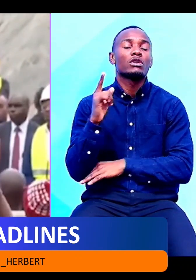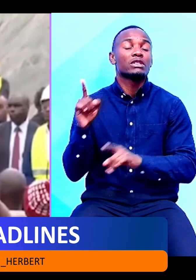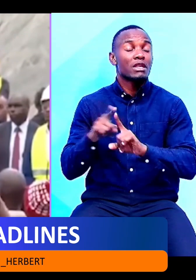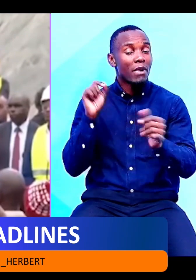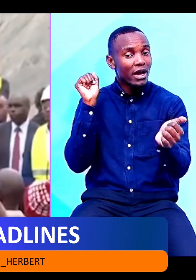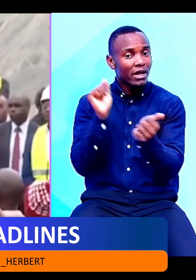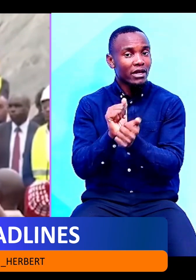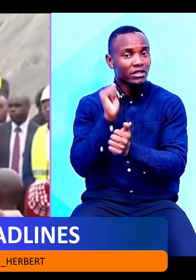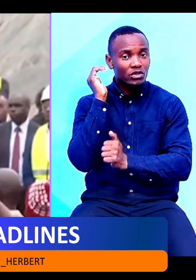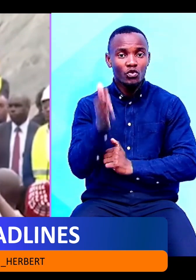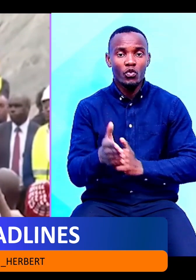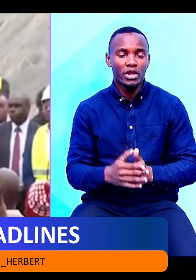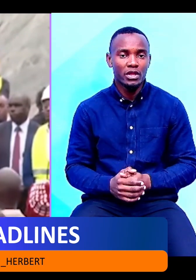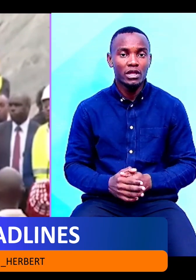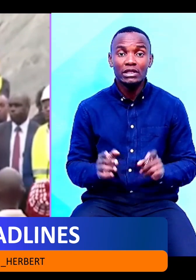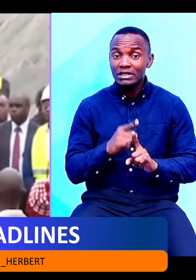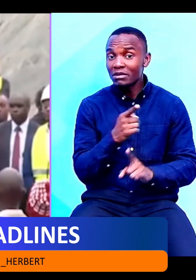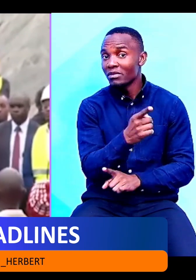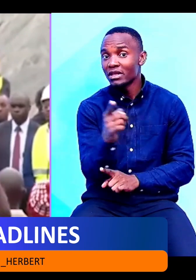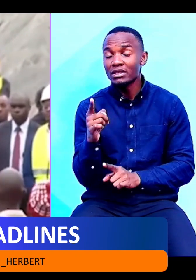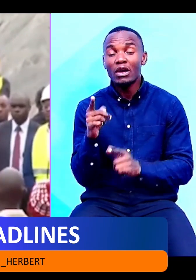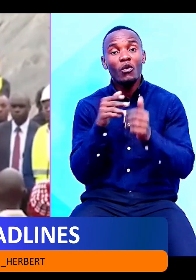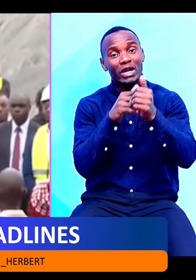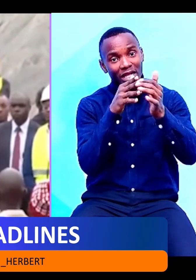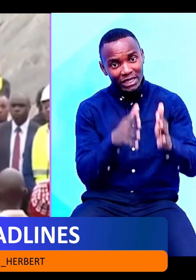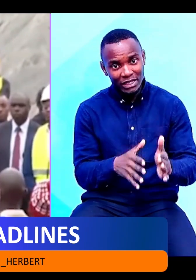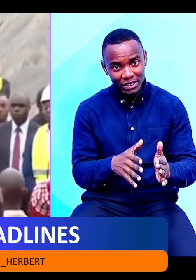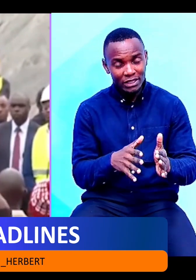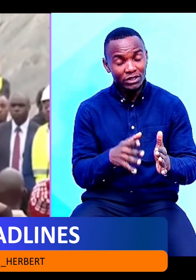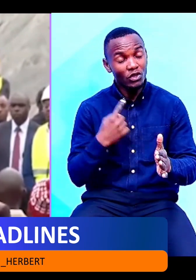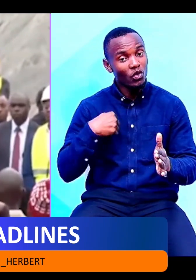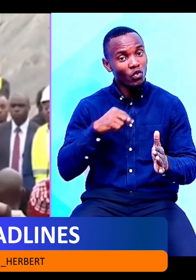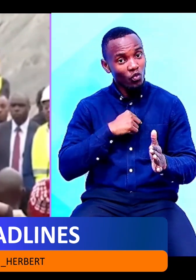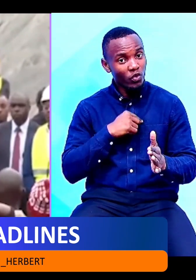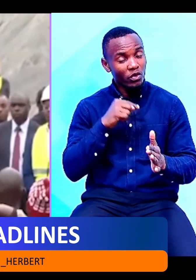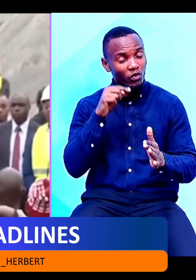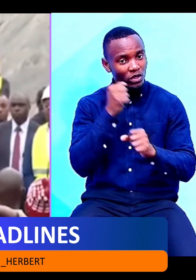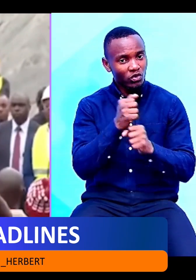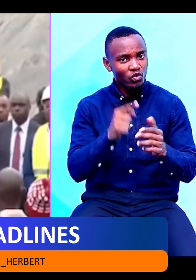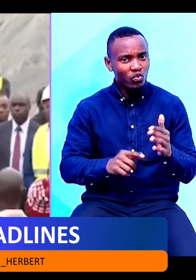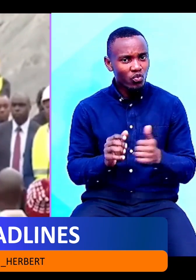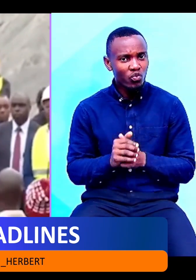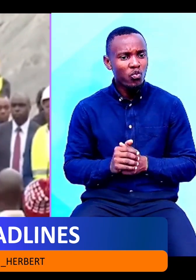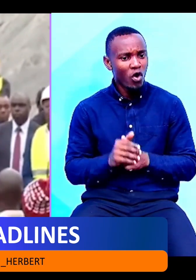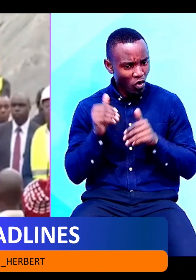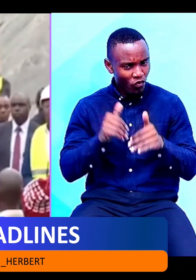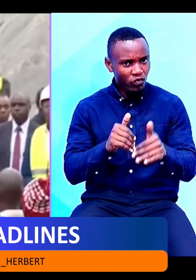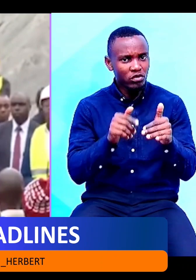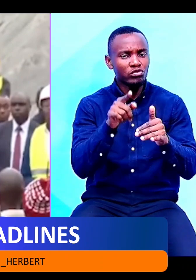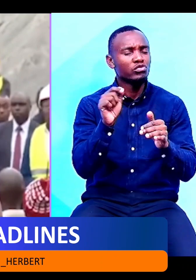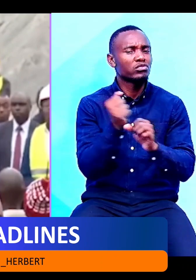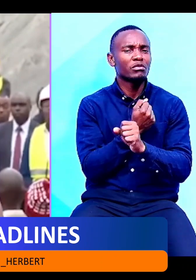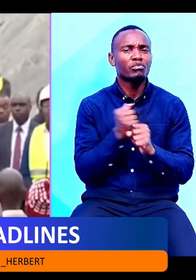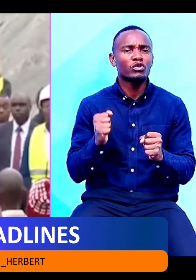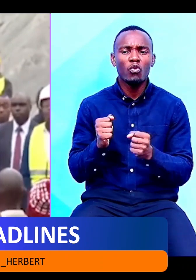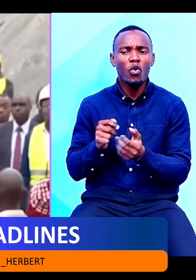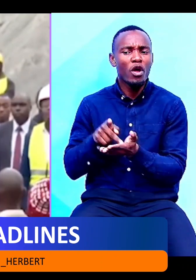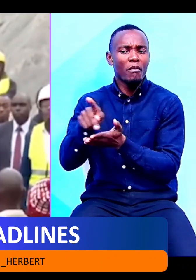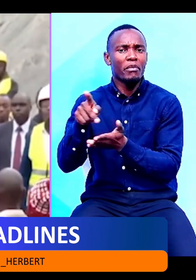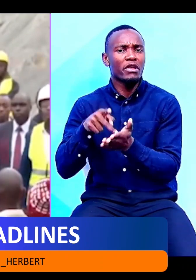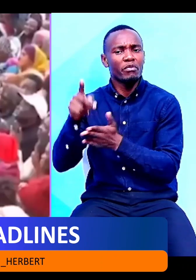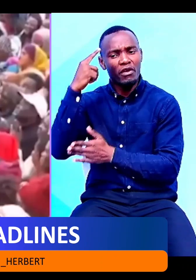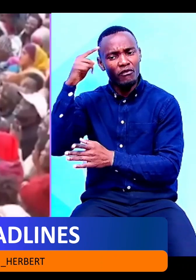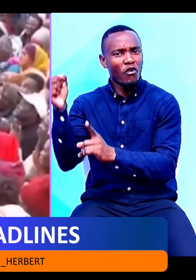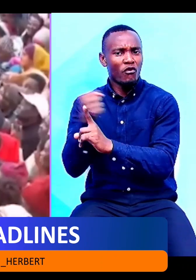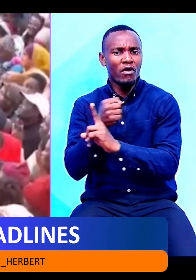wao viongozi wao, we are coming after you. You cannot sponsor violence in the Republic of Kenya and expect to go